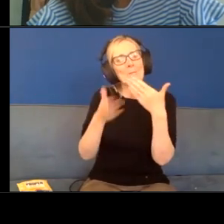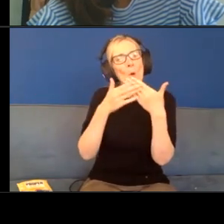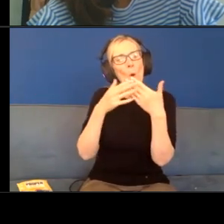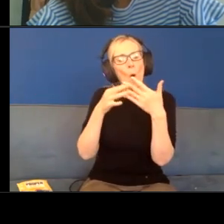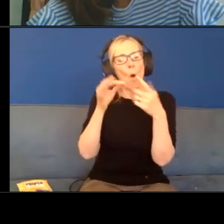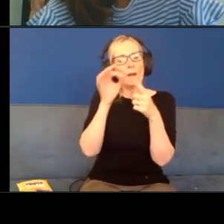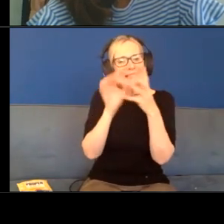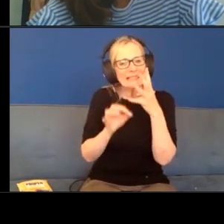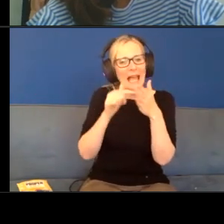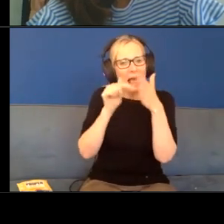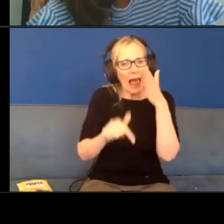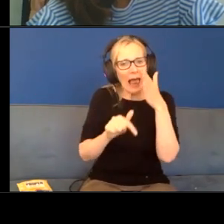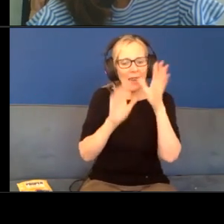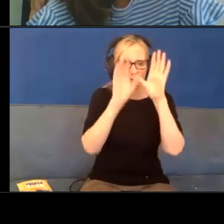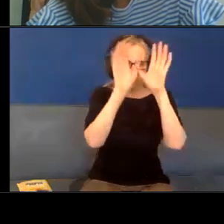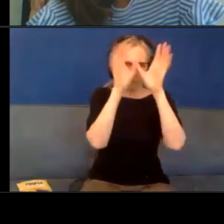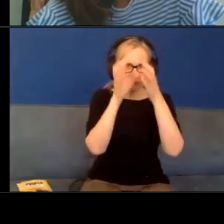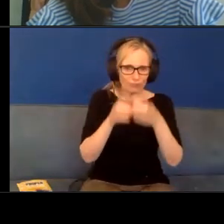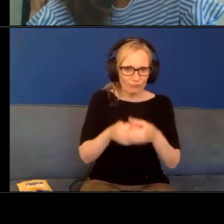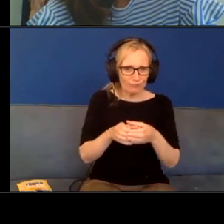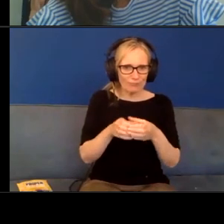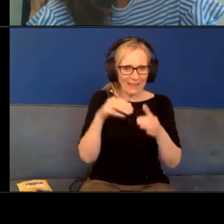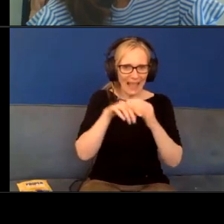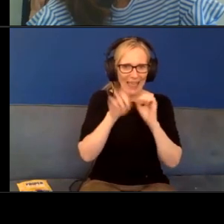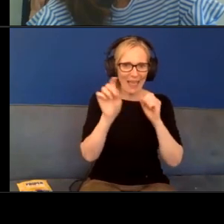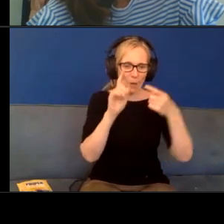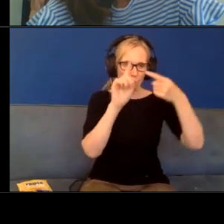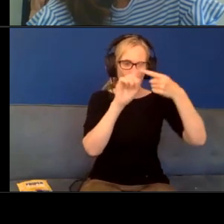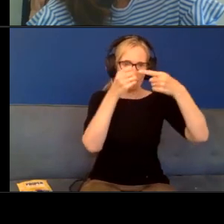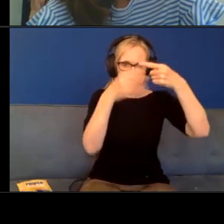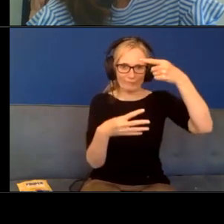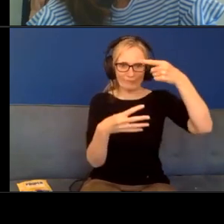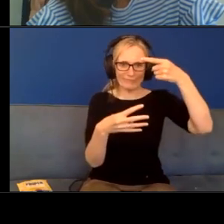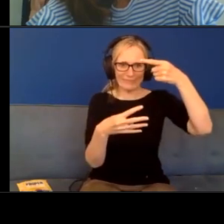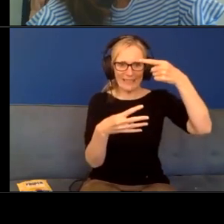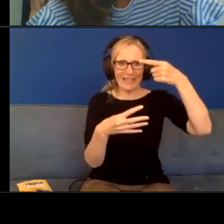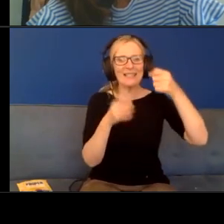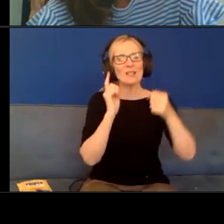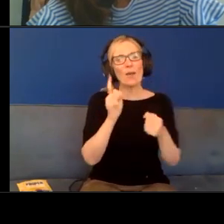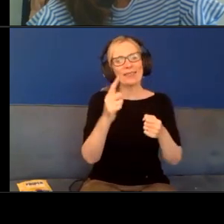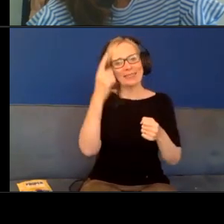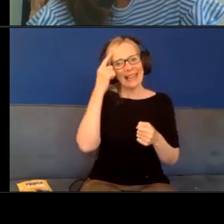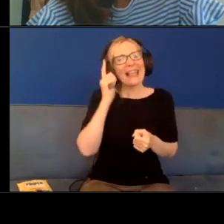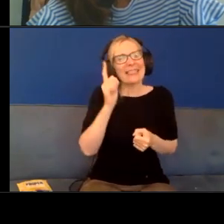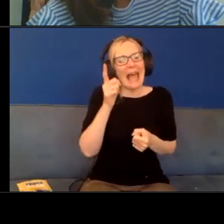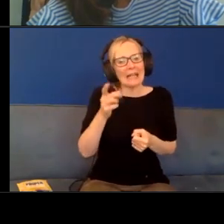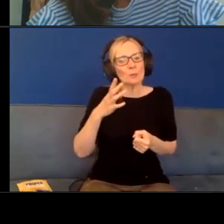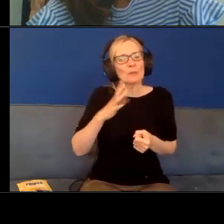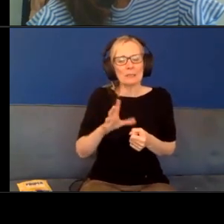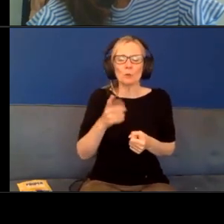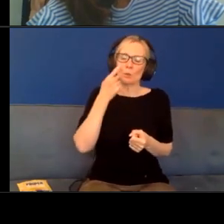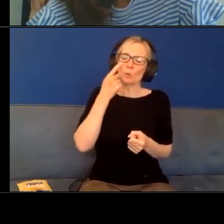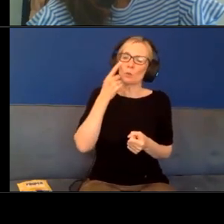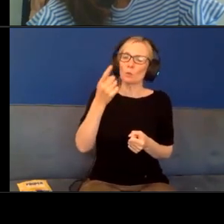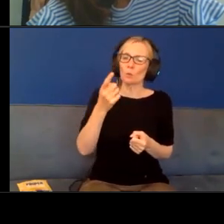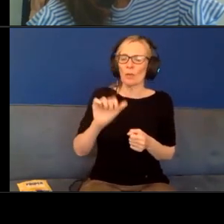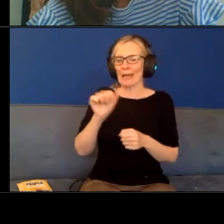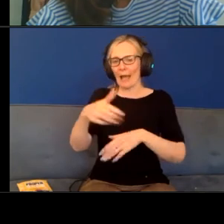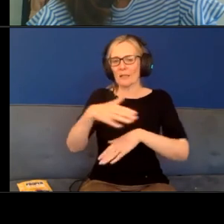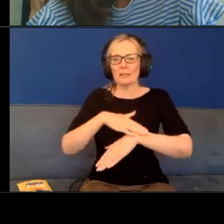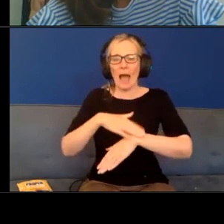descriptors could be a variety of different experiences. And so I think it's that we really need to look into, to make sure that we're